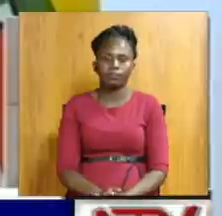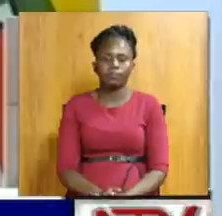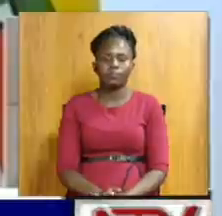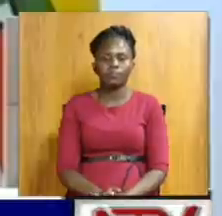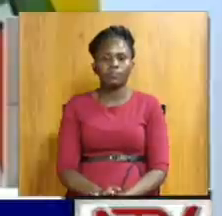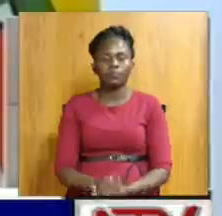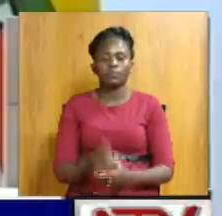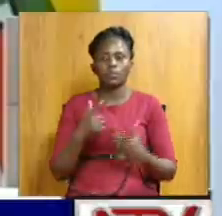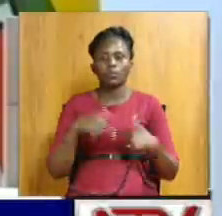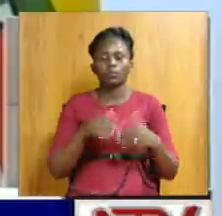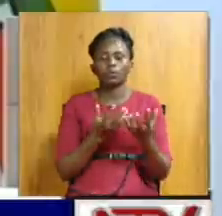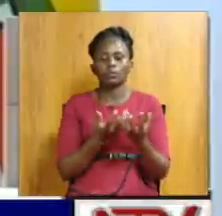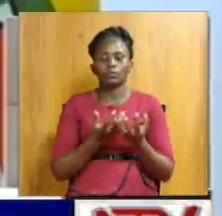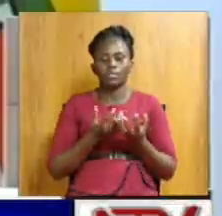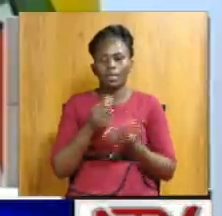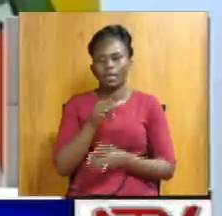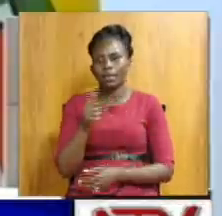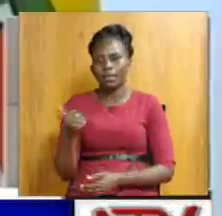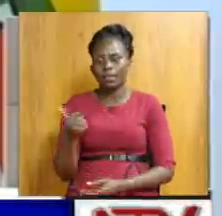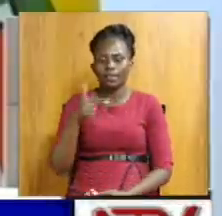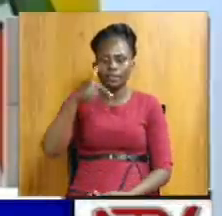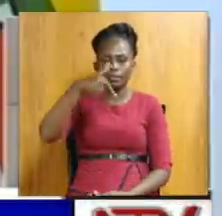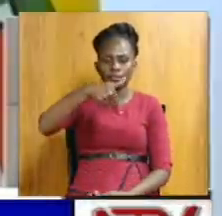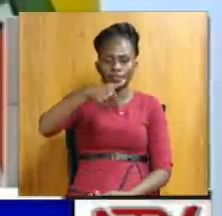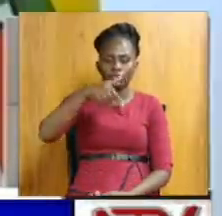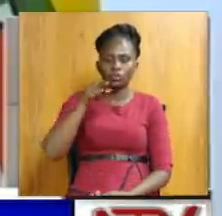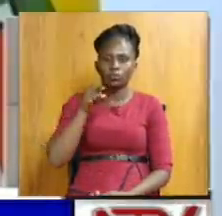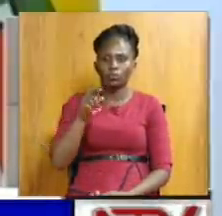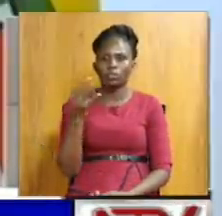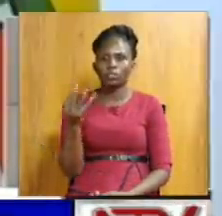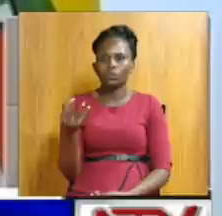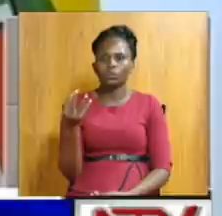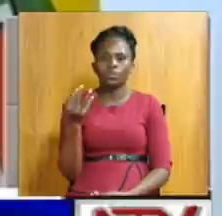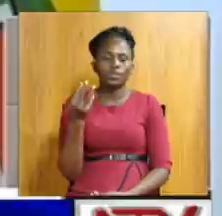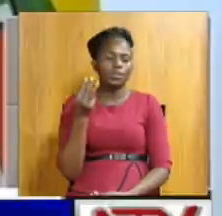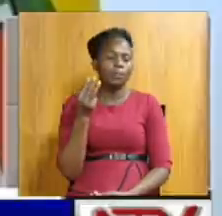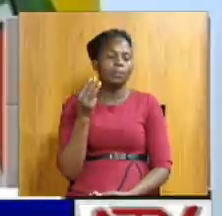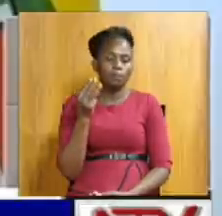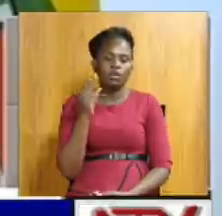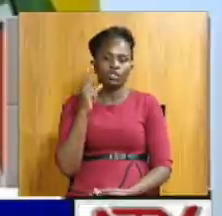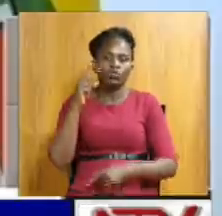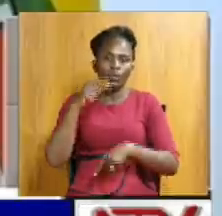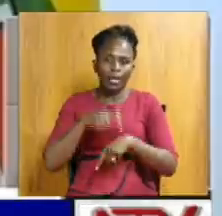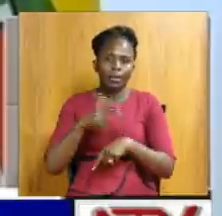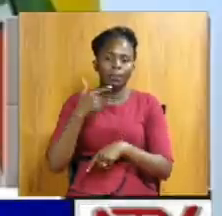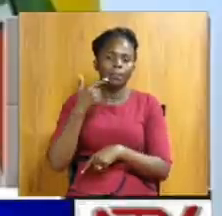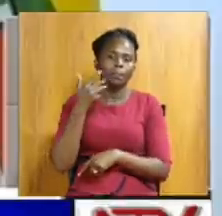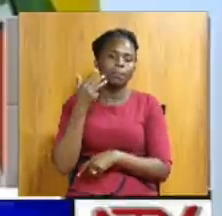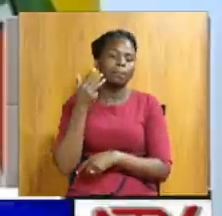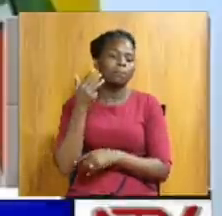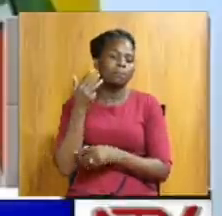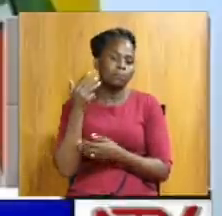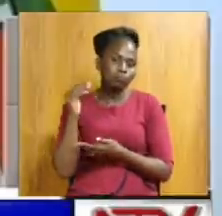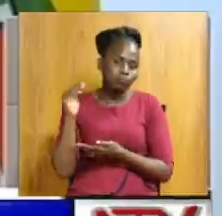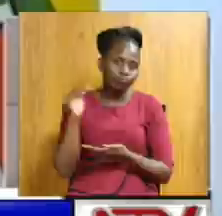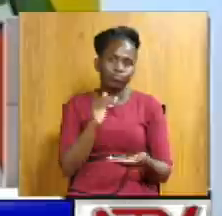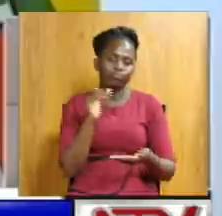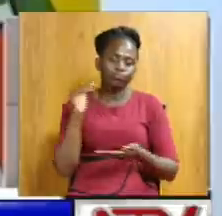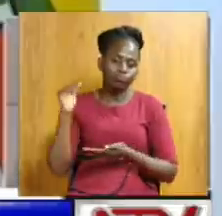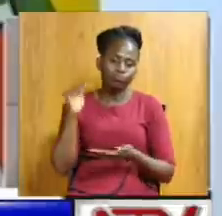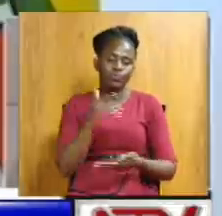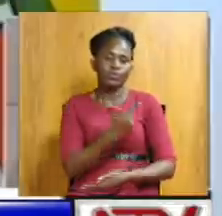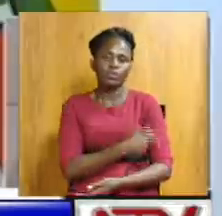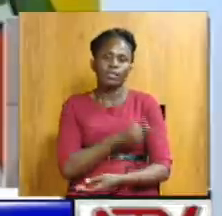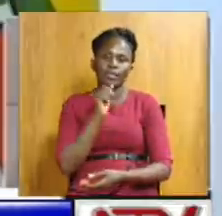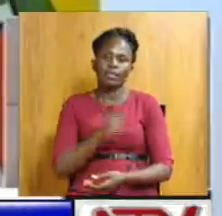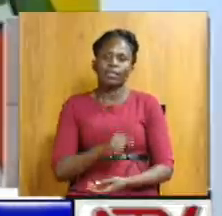We are expecting another 7.3 million double dose vaccines, which can vaccinate 3.5